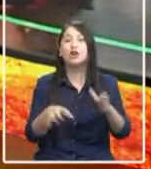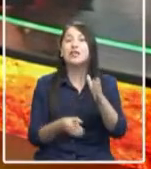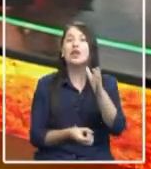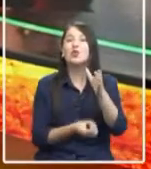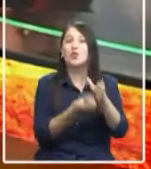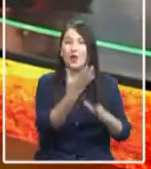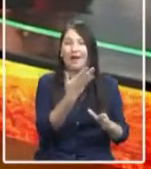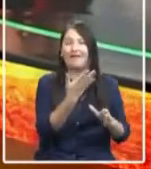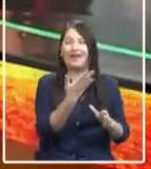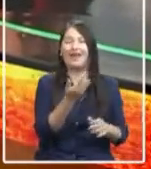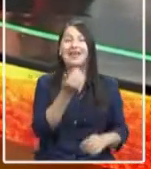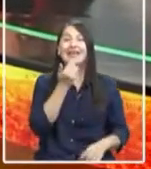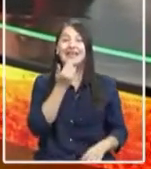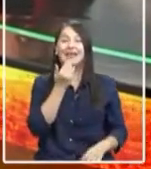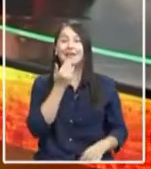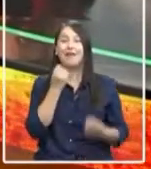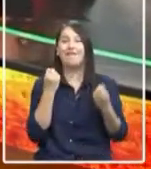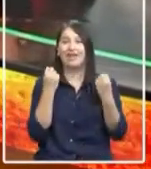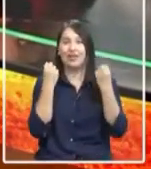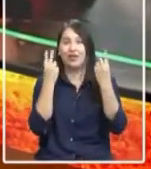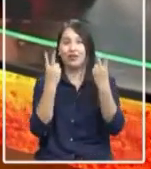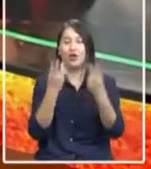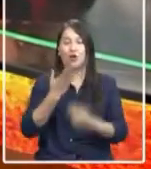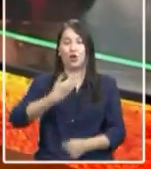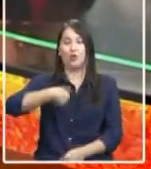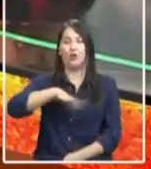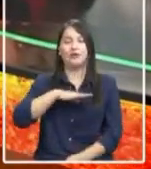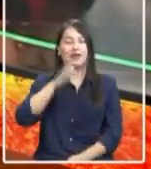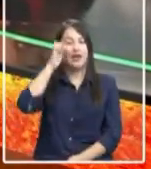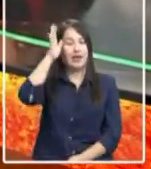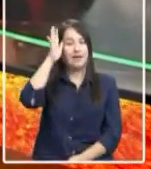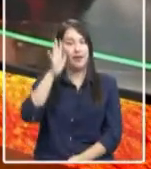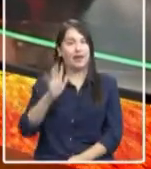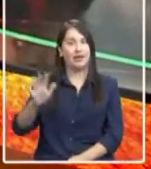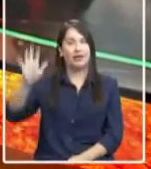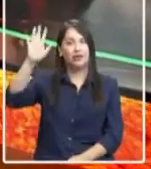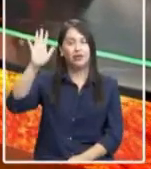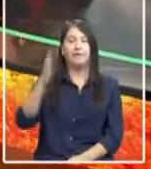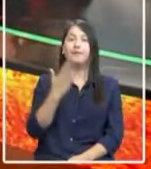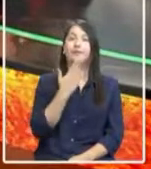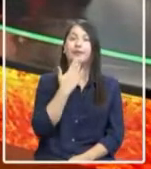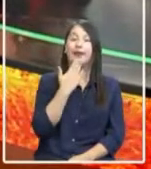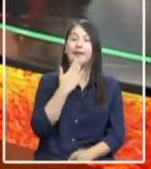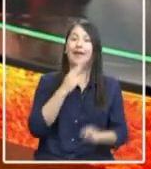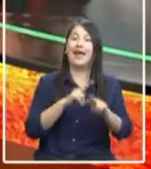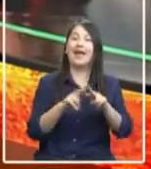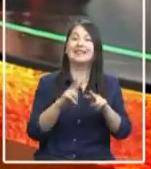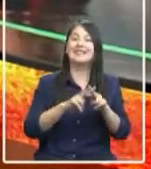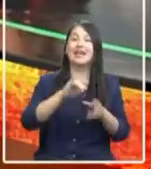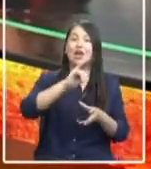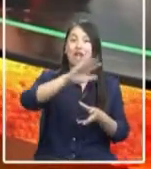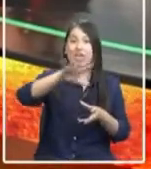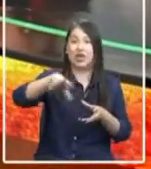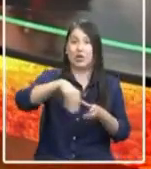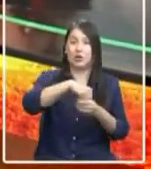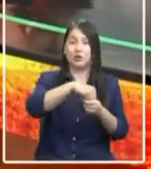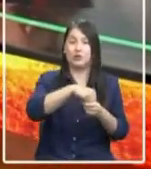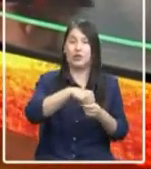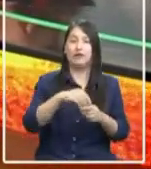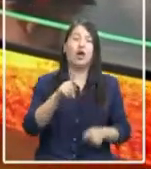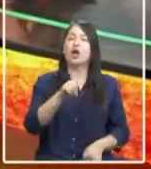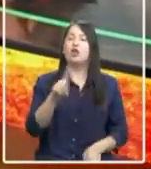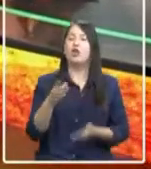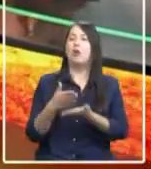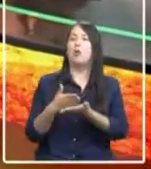thought. But to do so inclusively, not to delegate power entirely into the hands of those who have the most